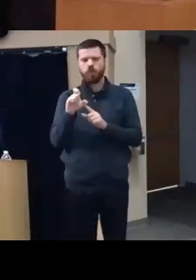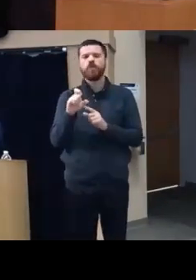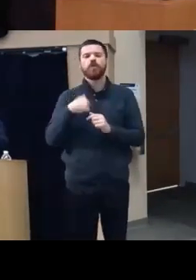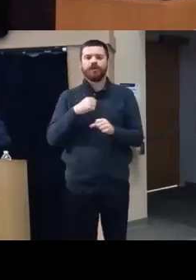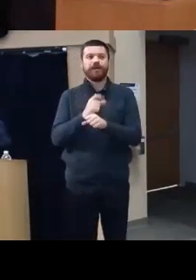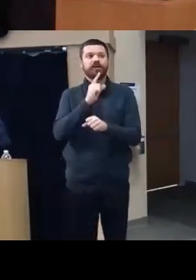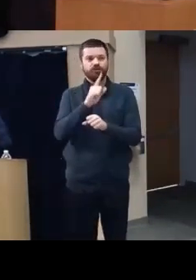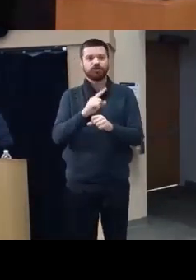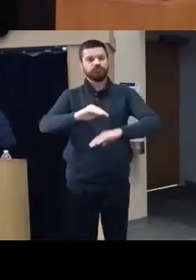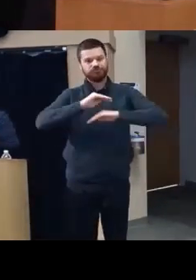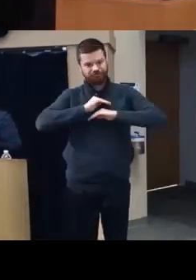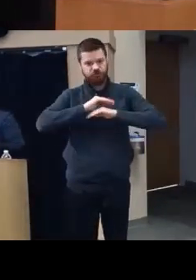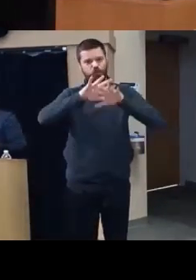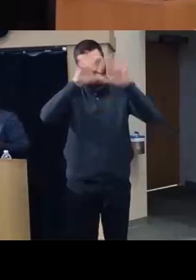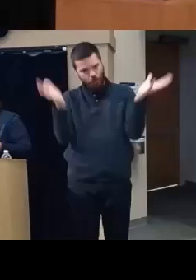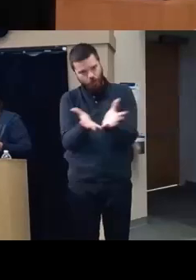the needs of the whole person.